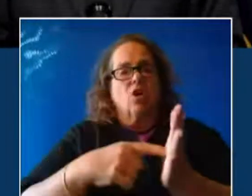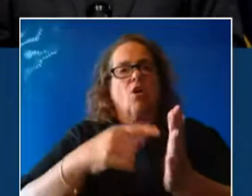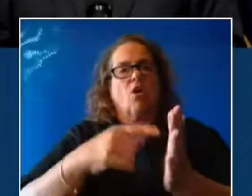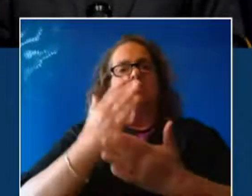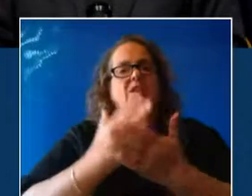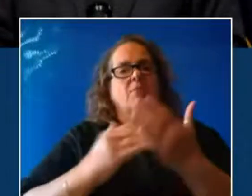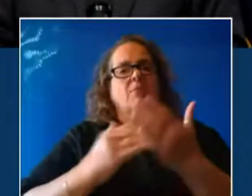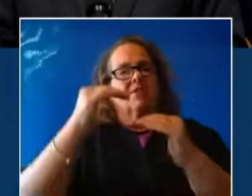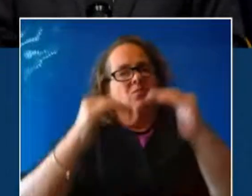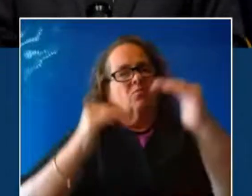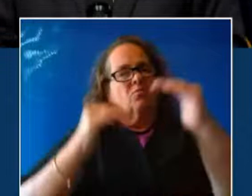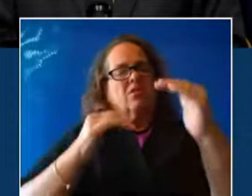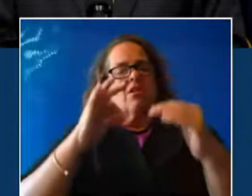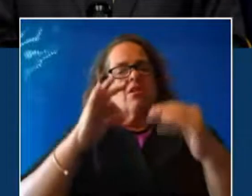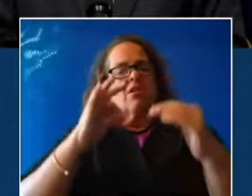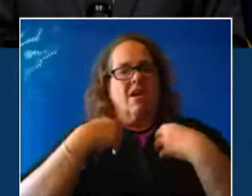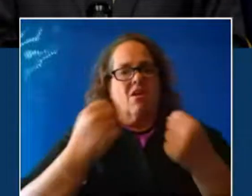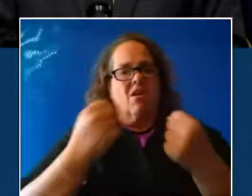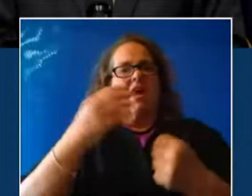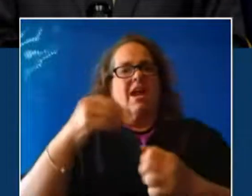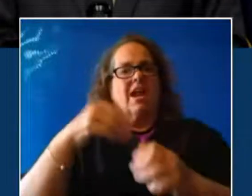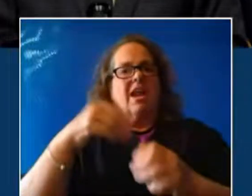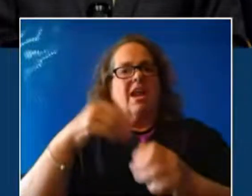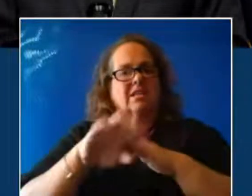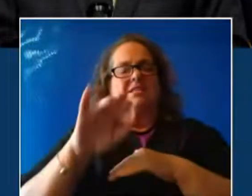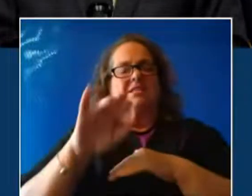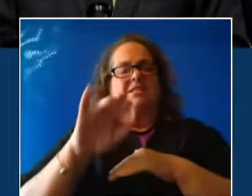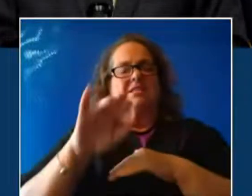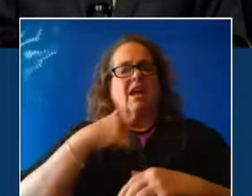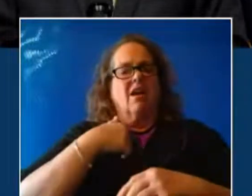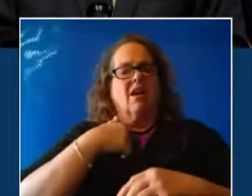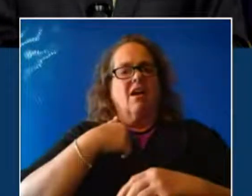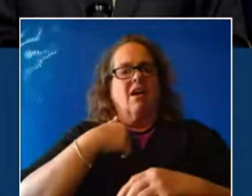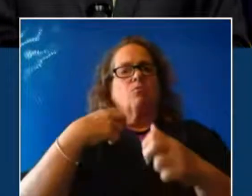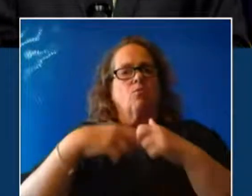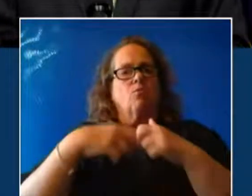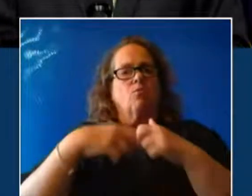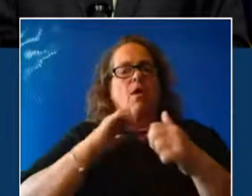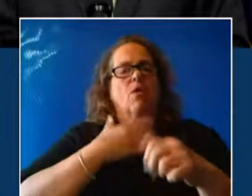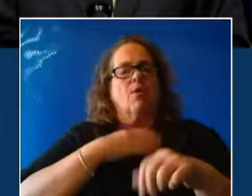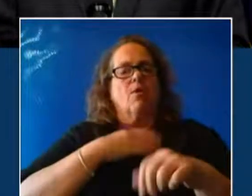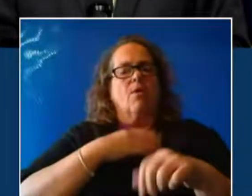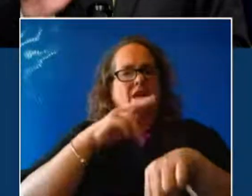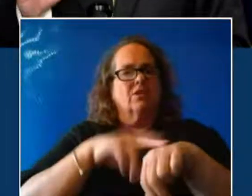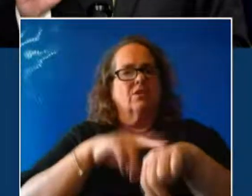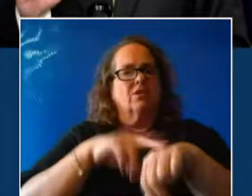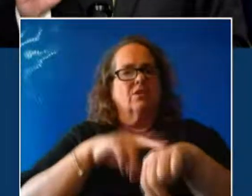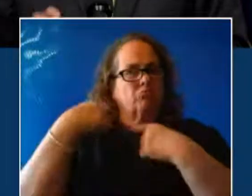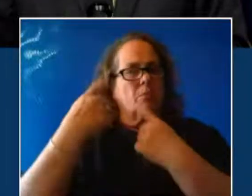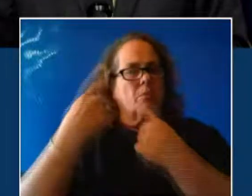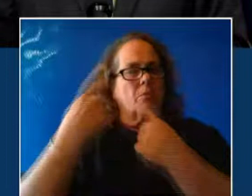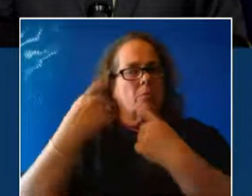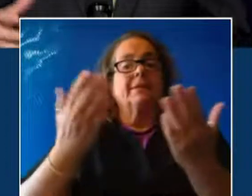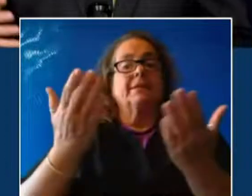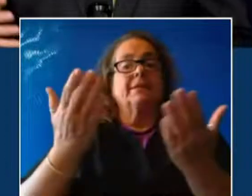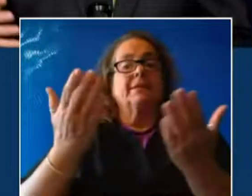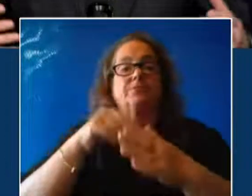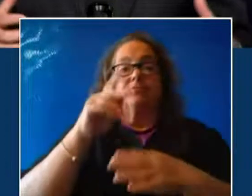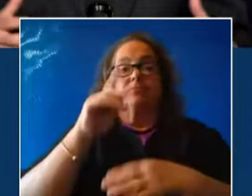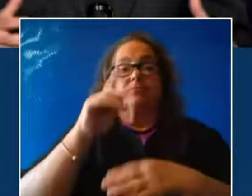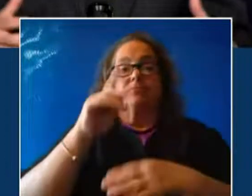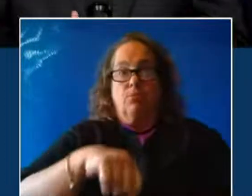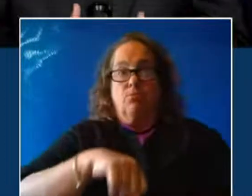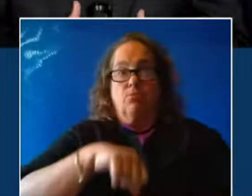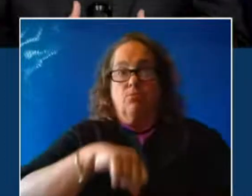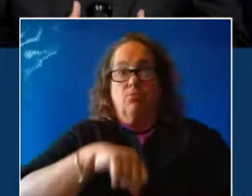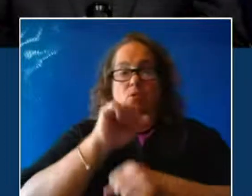nation for far too long. But here in Kentucky, I am proud of the work that all of our communities